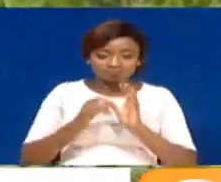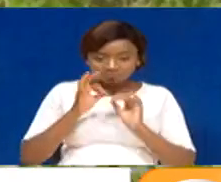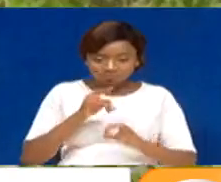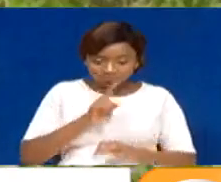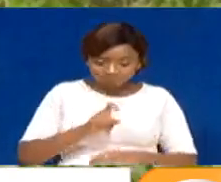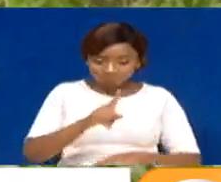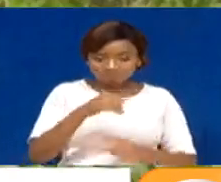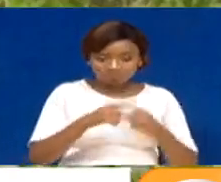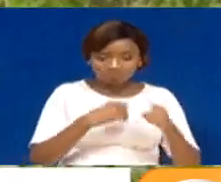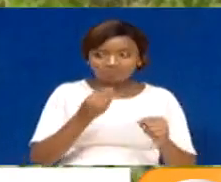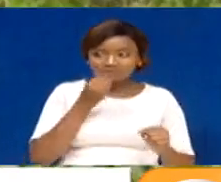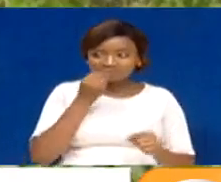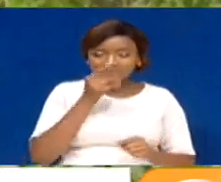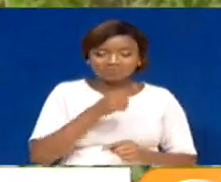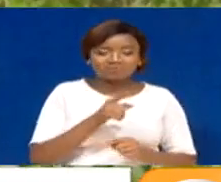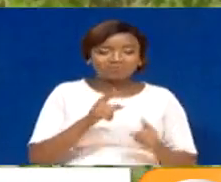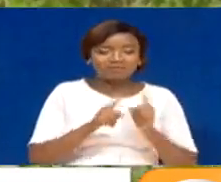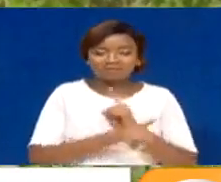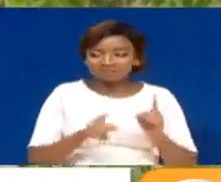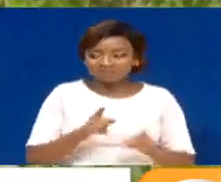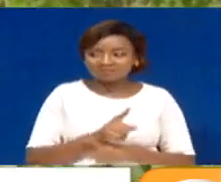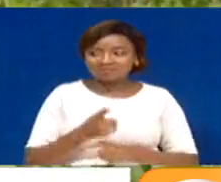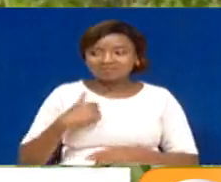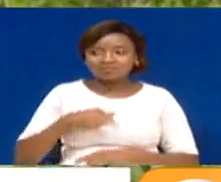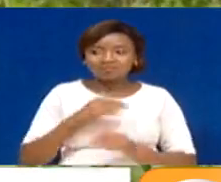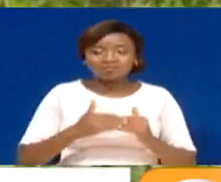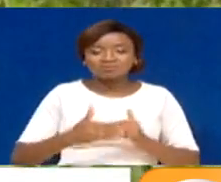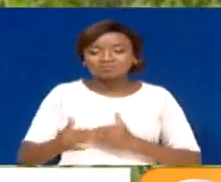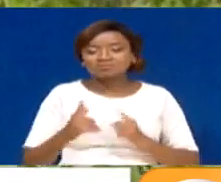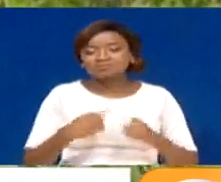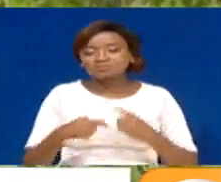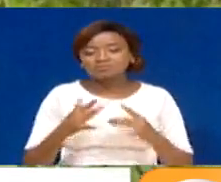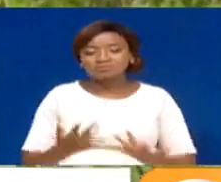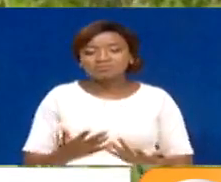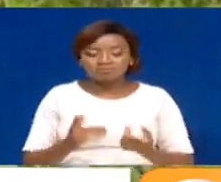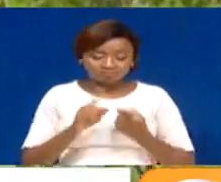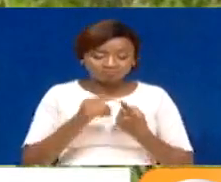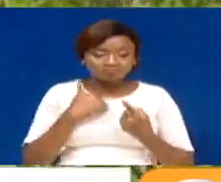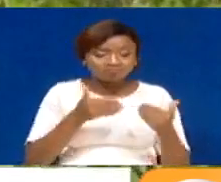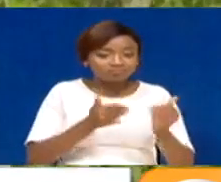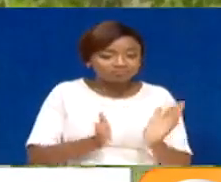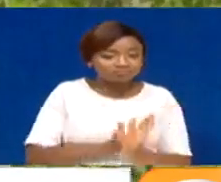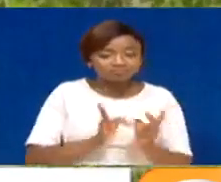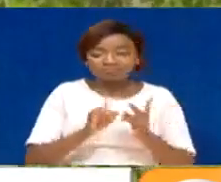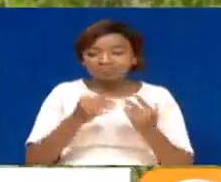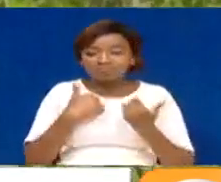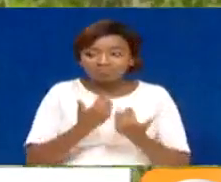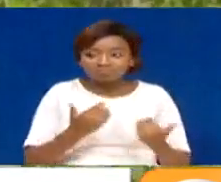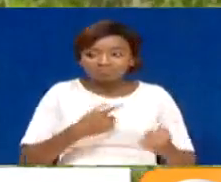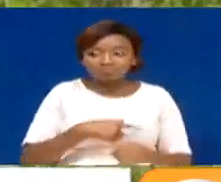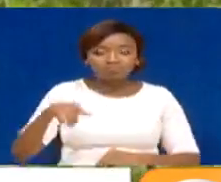wanaendelea kukula kila kitu, tutaishi aje? Na tuna familia, tuna watoto wenye wanaenda shule